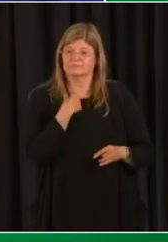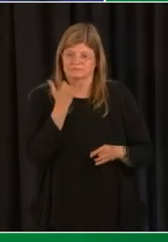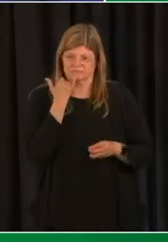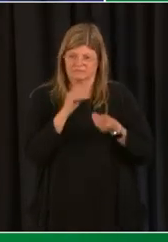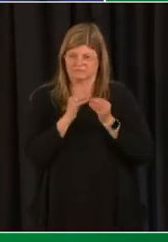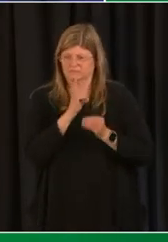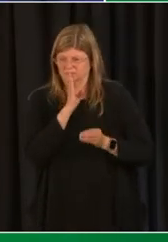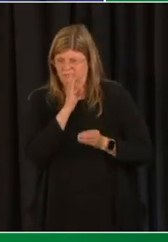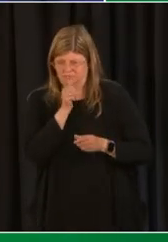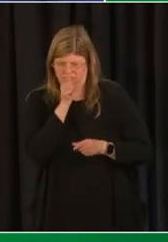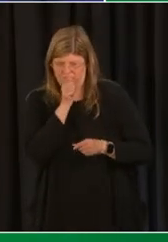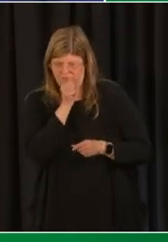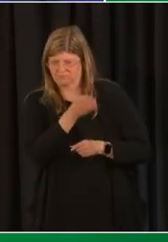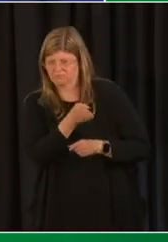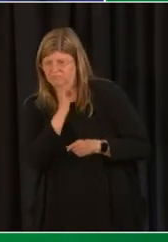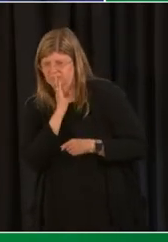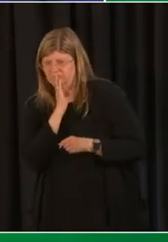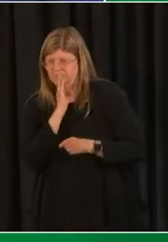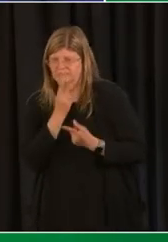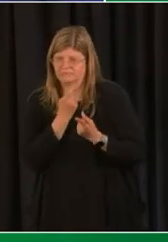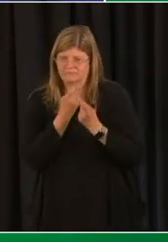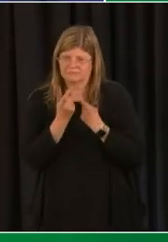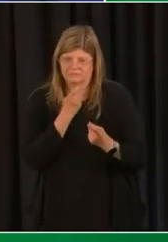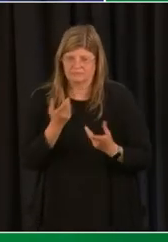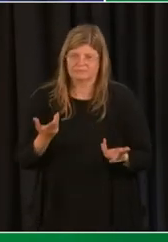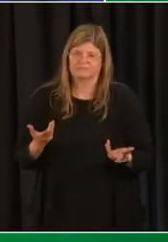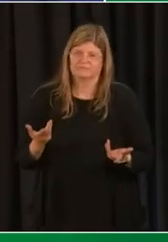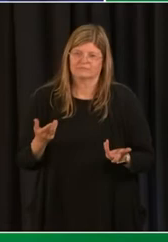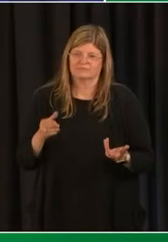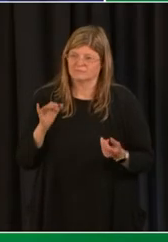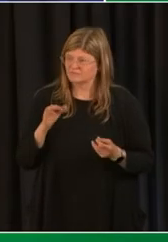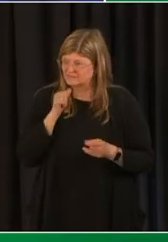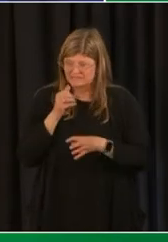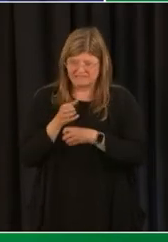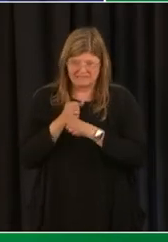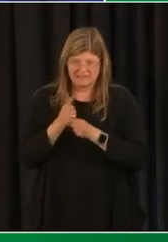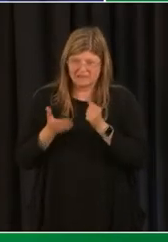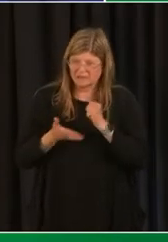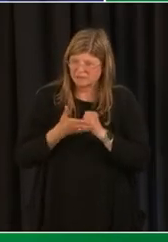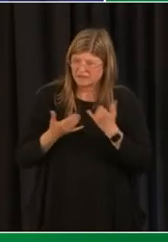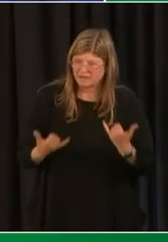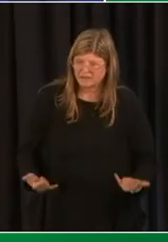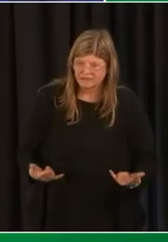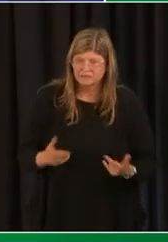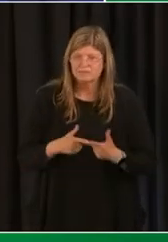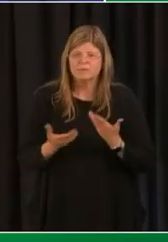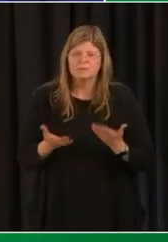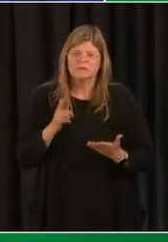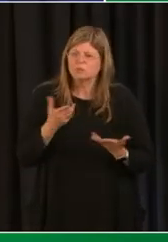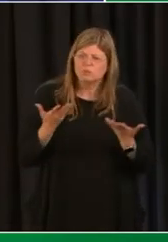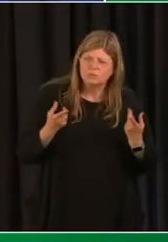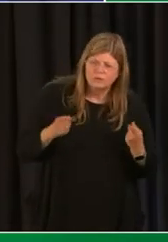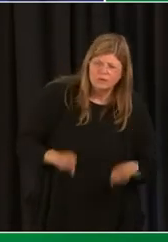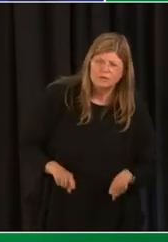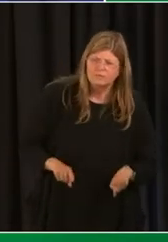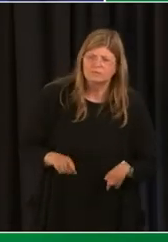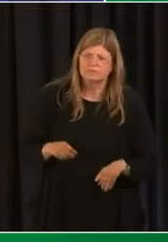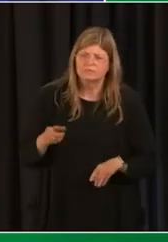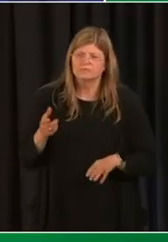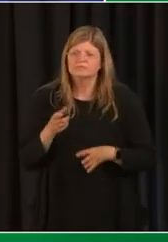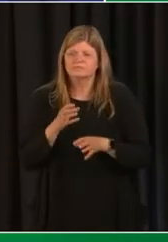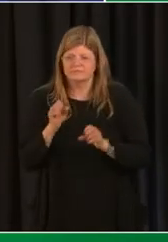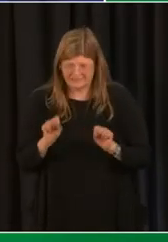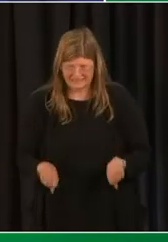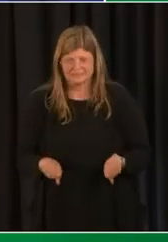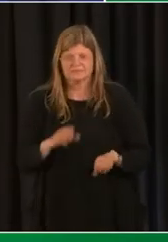too. And they may not understand that if they get help now and they still need help later, what will happen? Will they still be able to get that